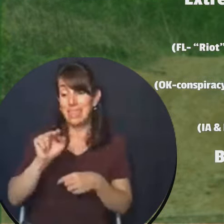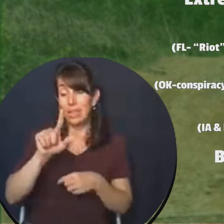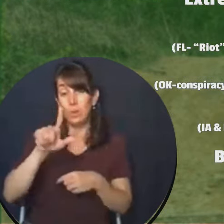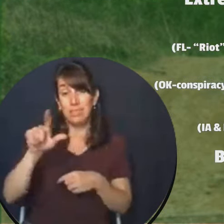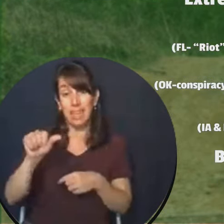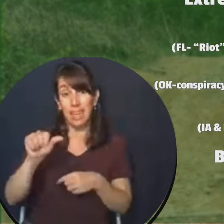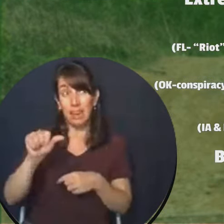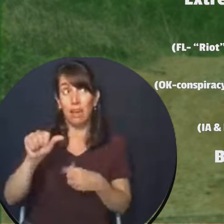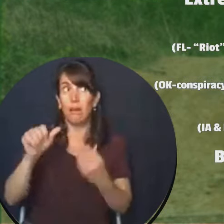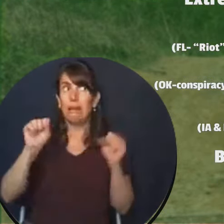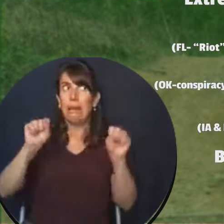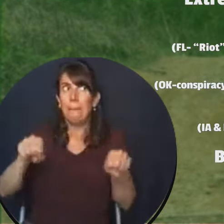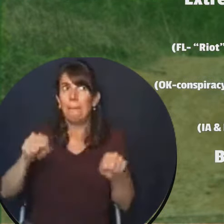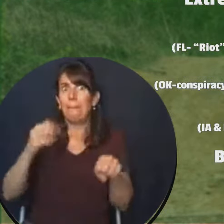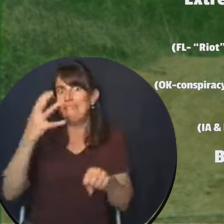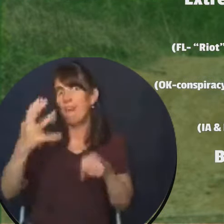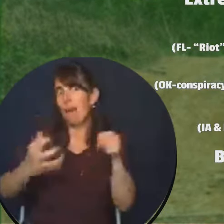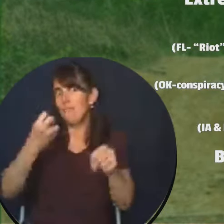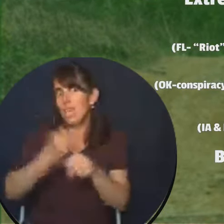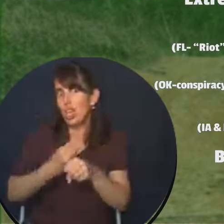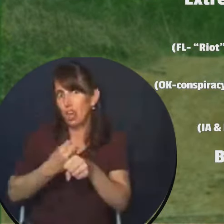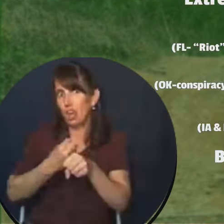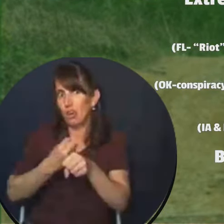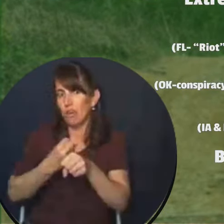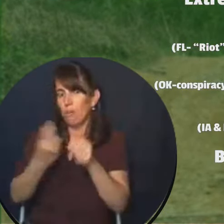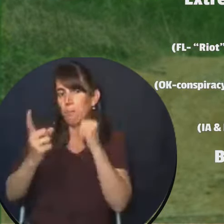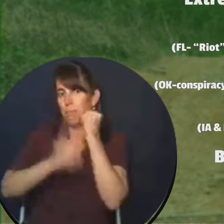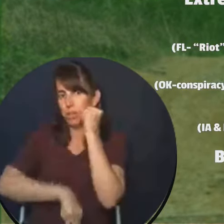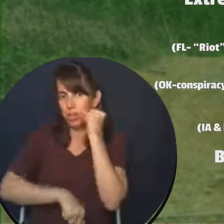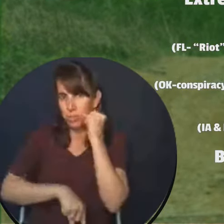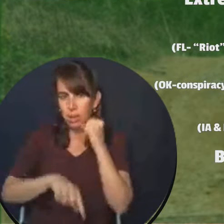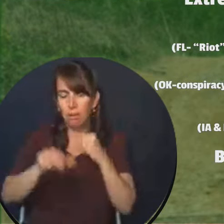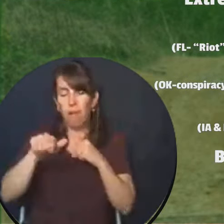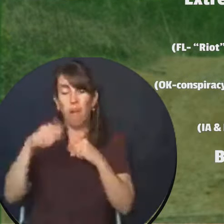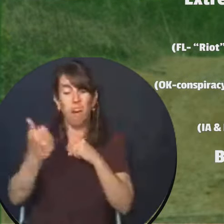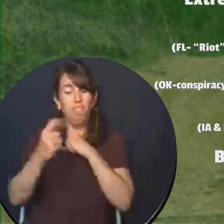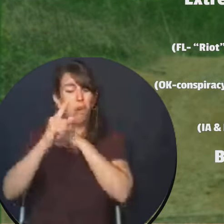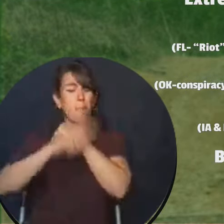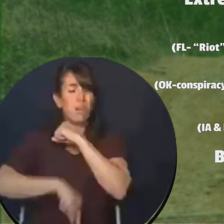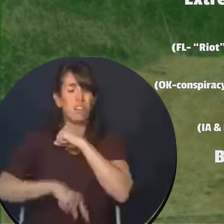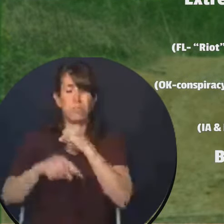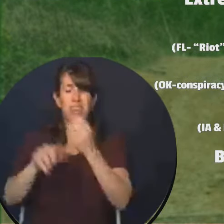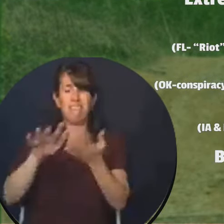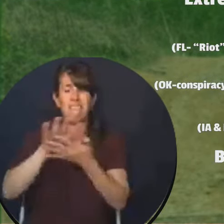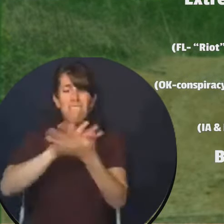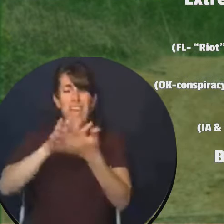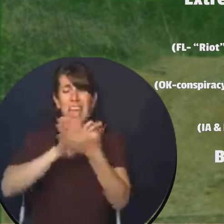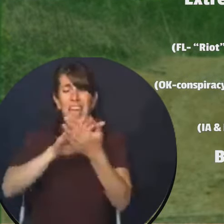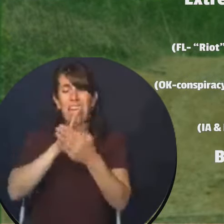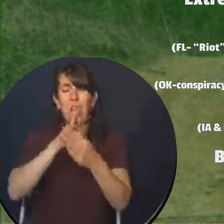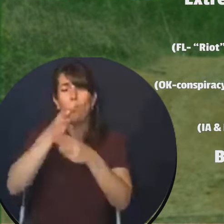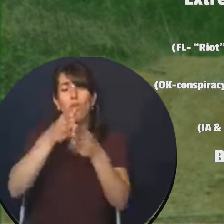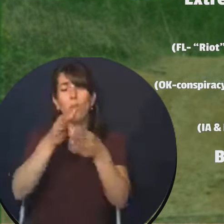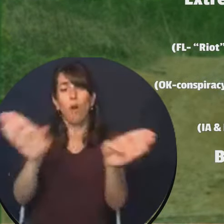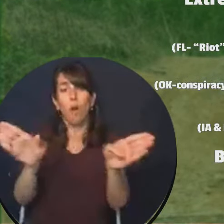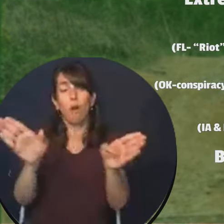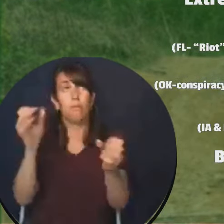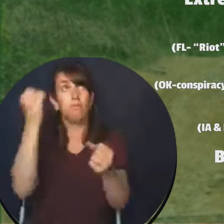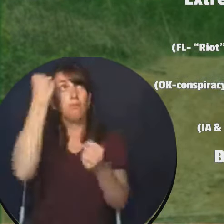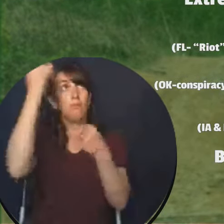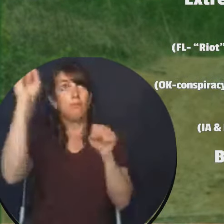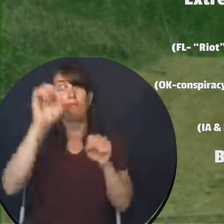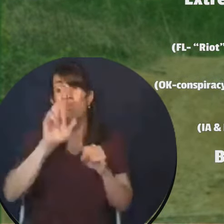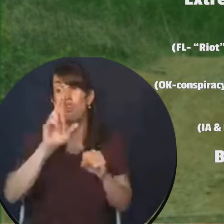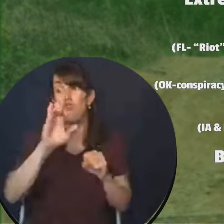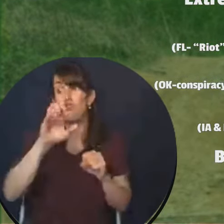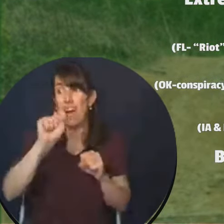sentence. And some of the other categories are vague and overbroad laws, where a riot includes anyone present